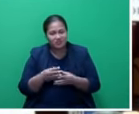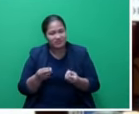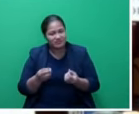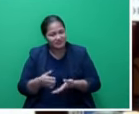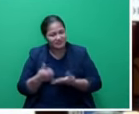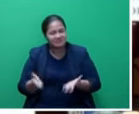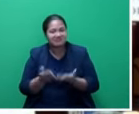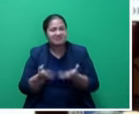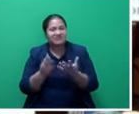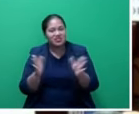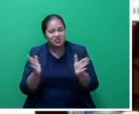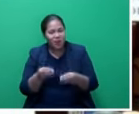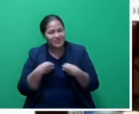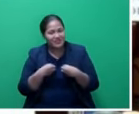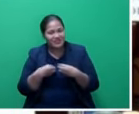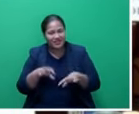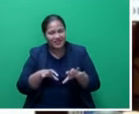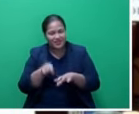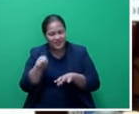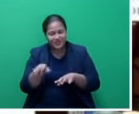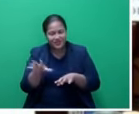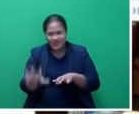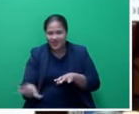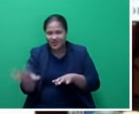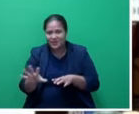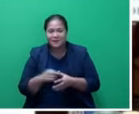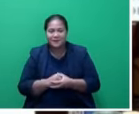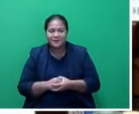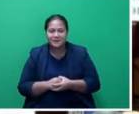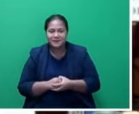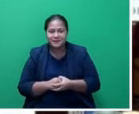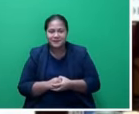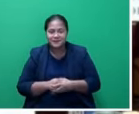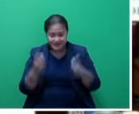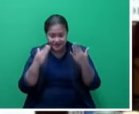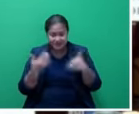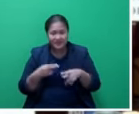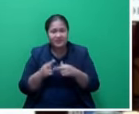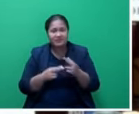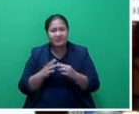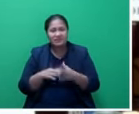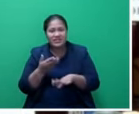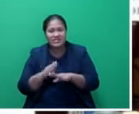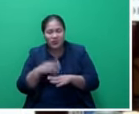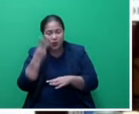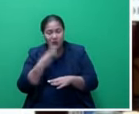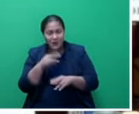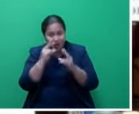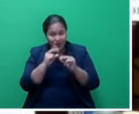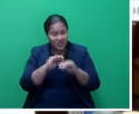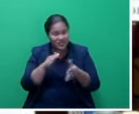activity in that area. Mr. Speaker, sir, the construction of a new women's accommodation